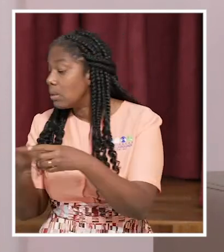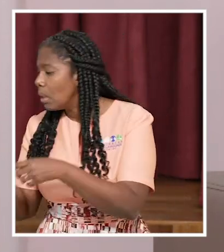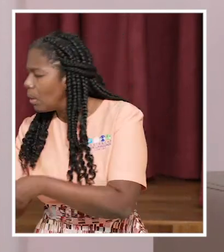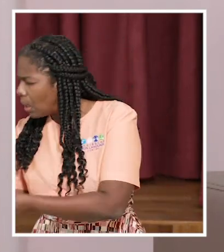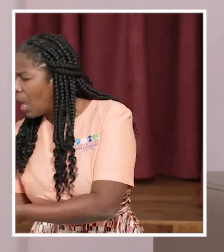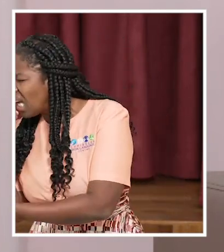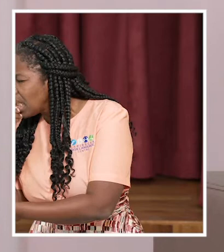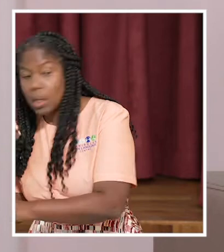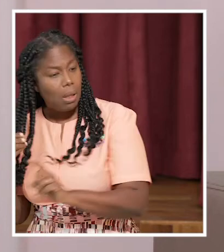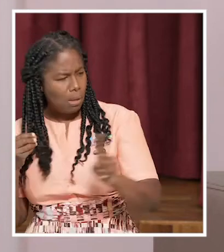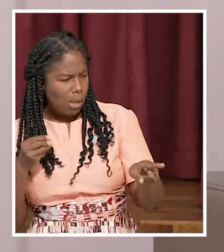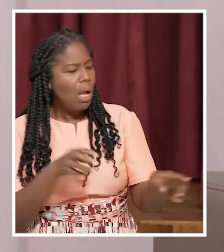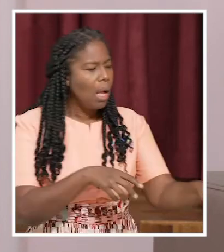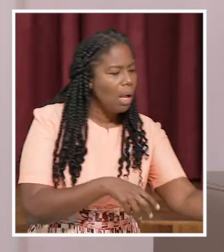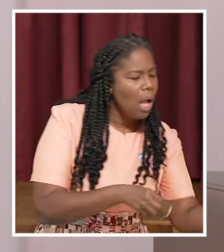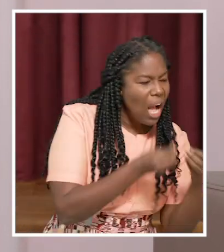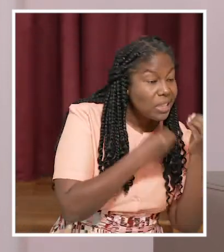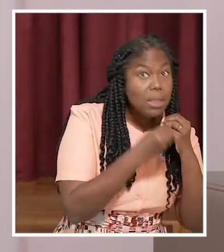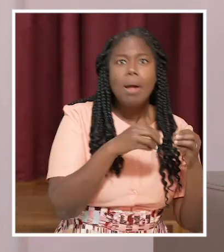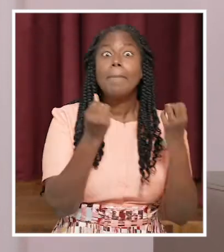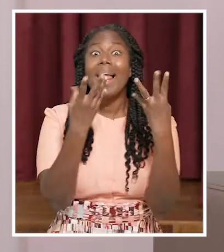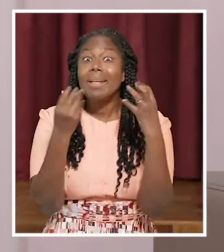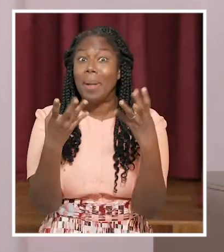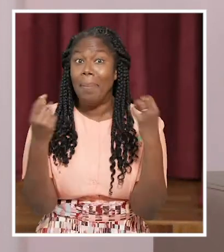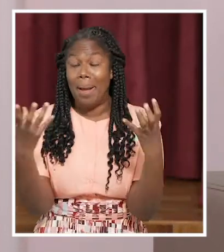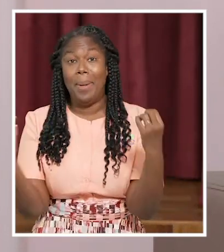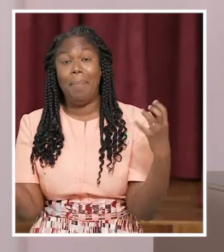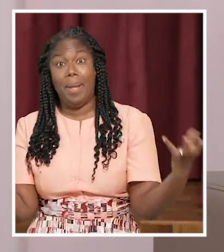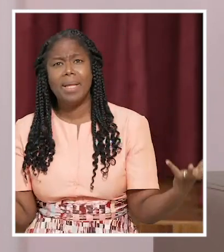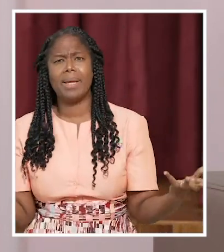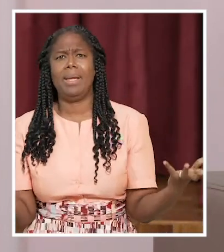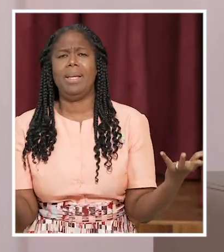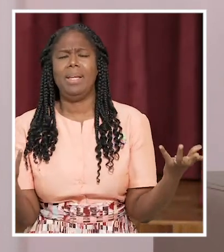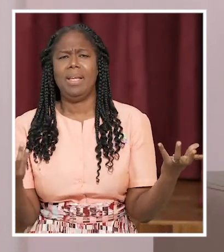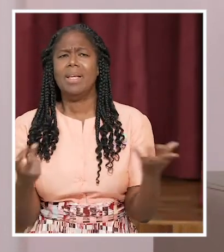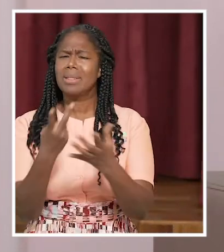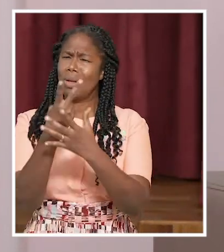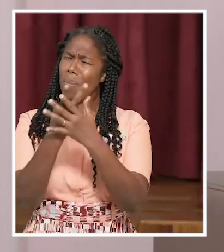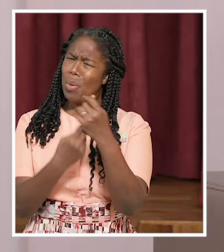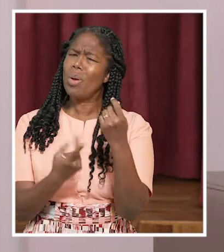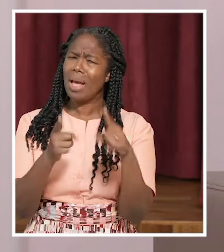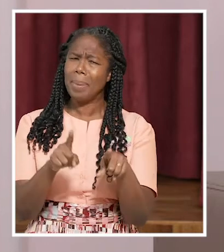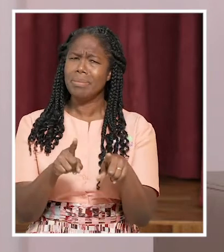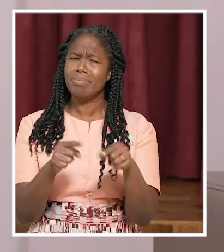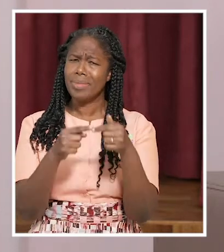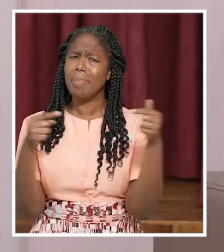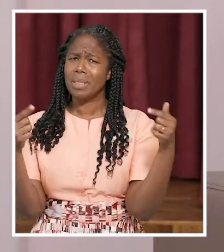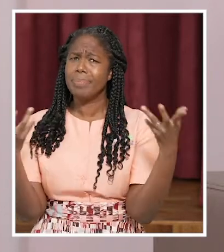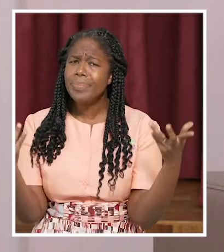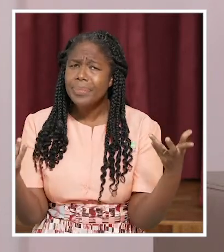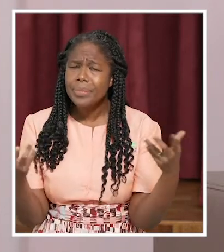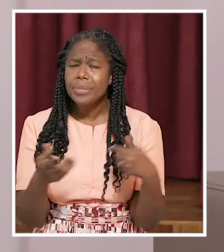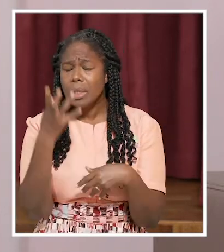weight, as opposed to the ones who are not eating and maybe losing weight. And then you have difficulties with concentration, difficulties